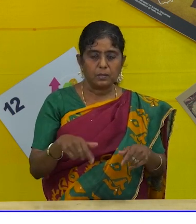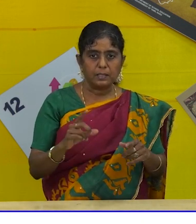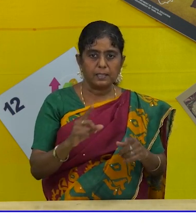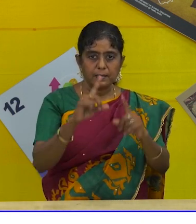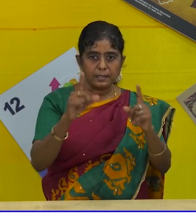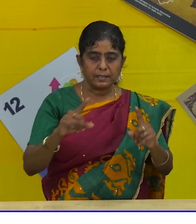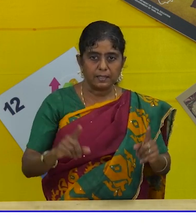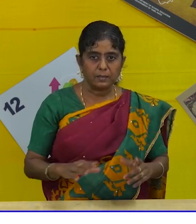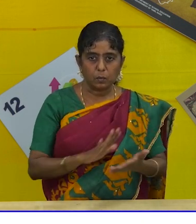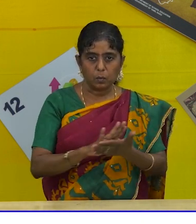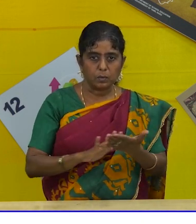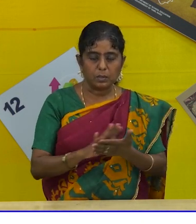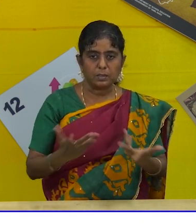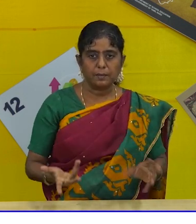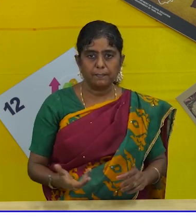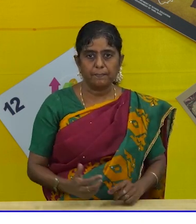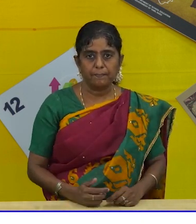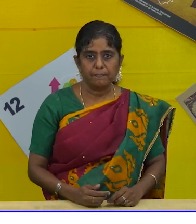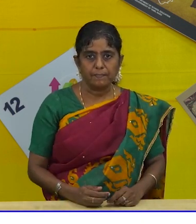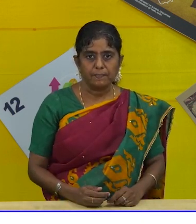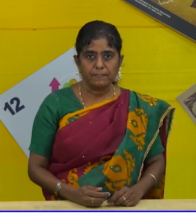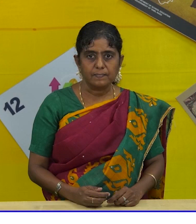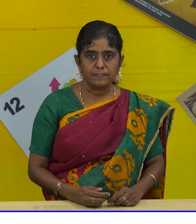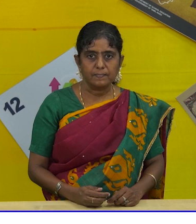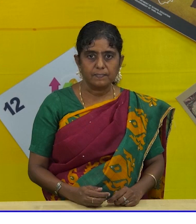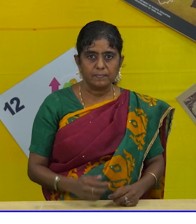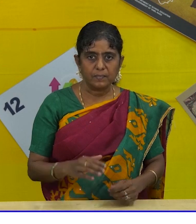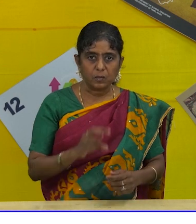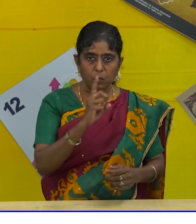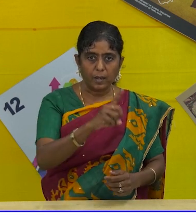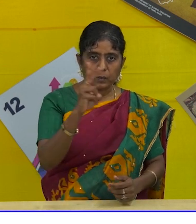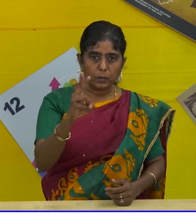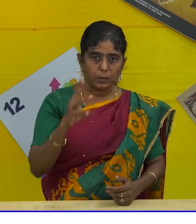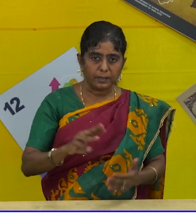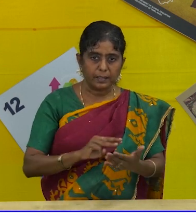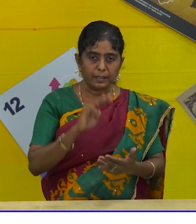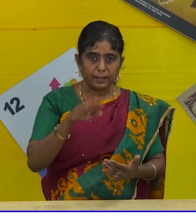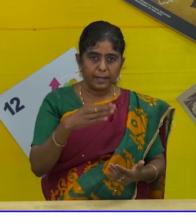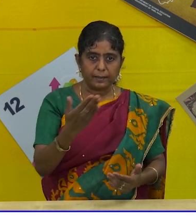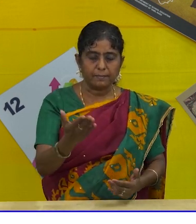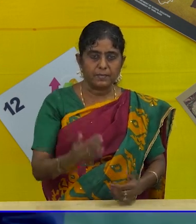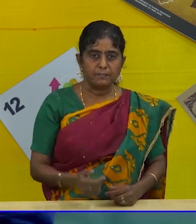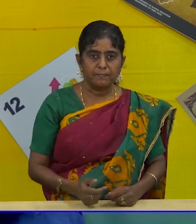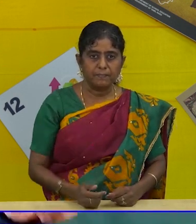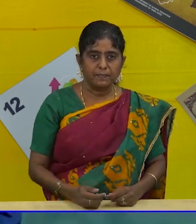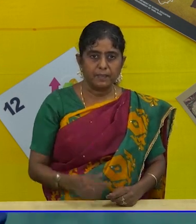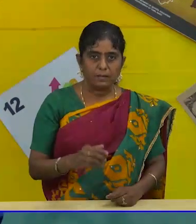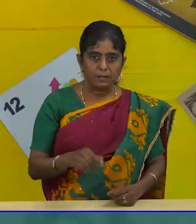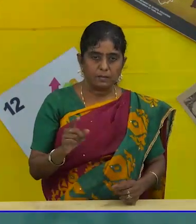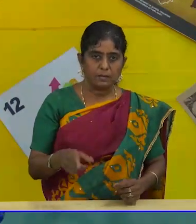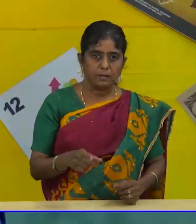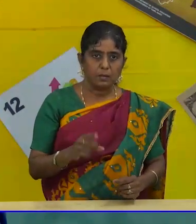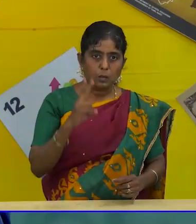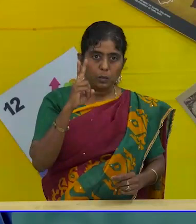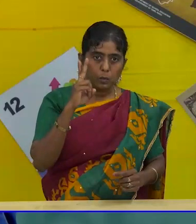system of linear equation has no solution. I gave you the three diagrams for understanding. Just I conclude